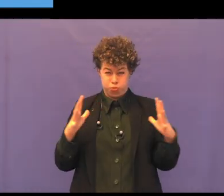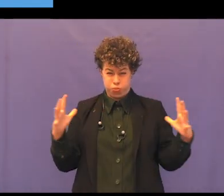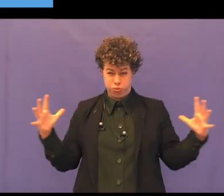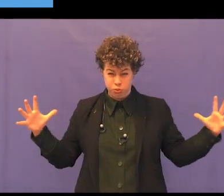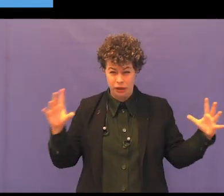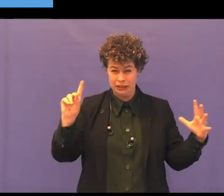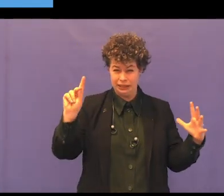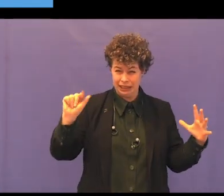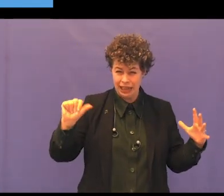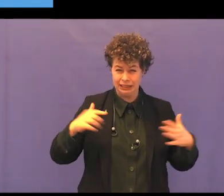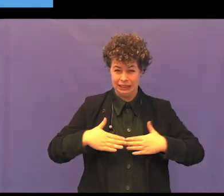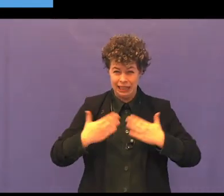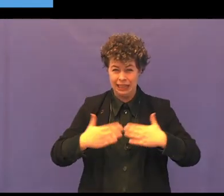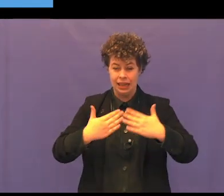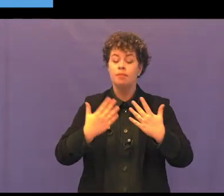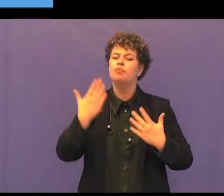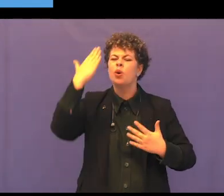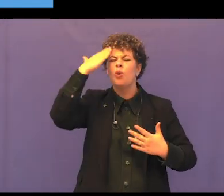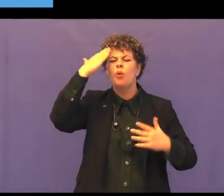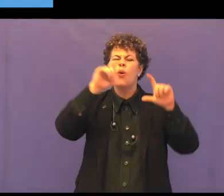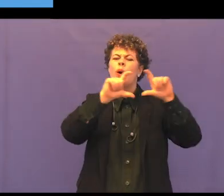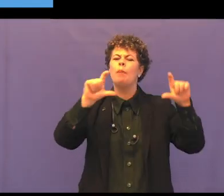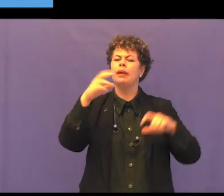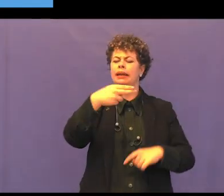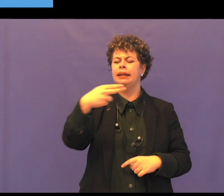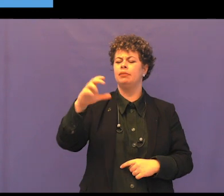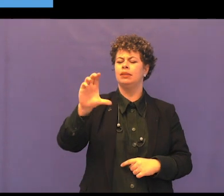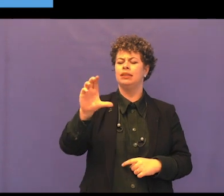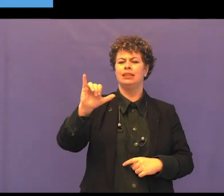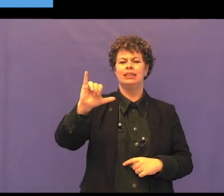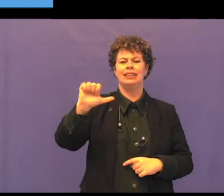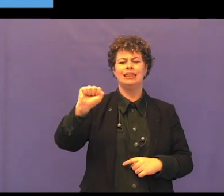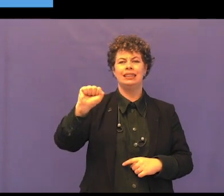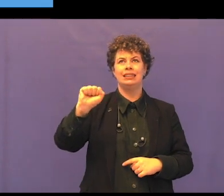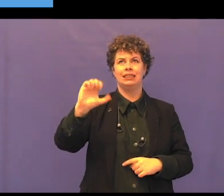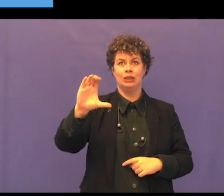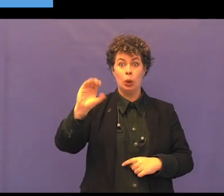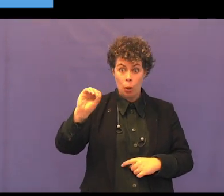production of data will increase